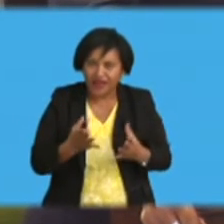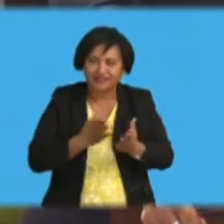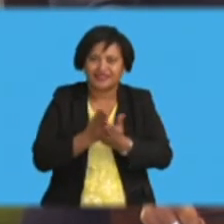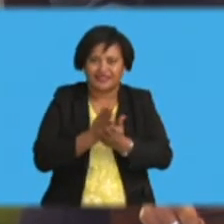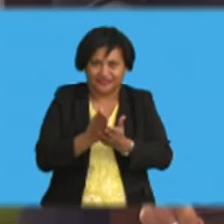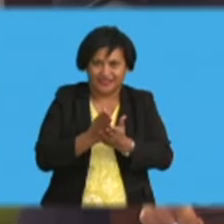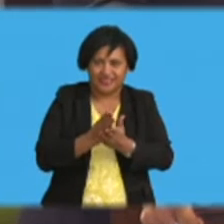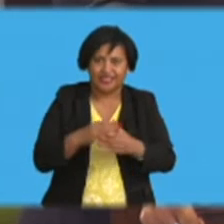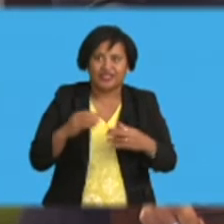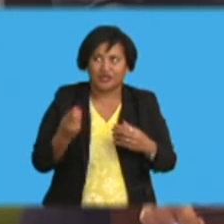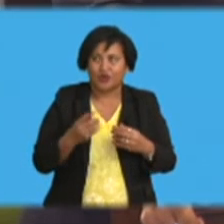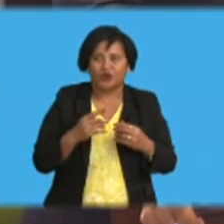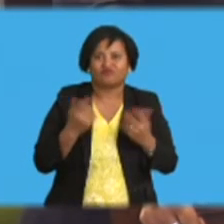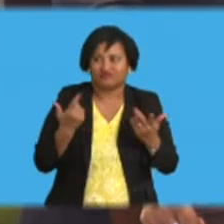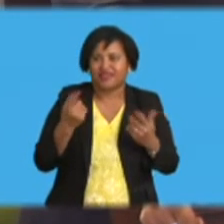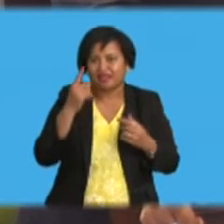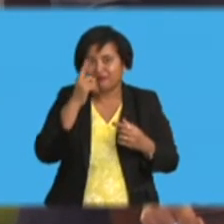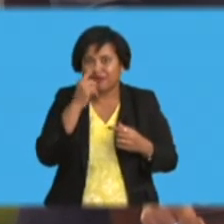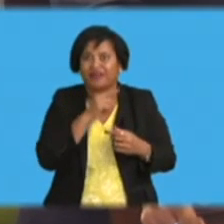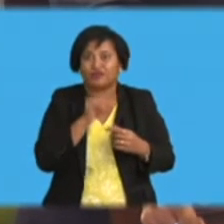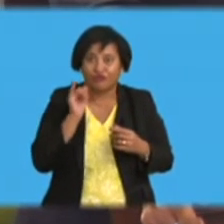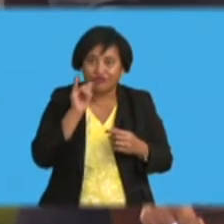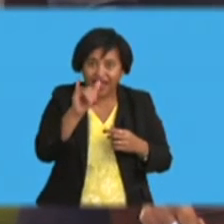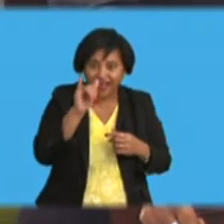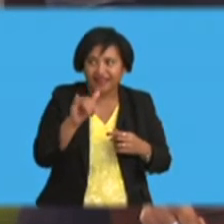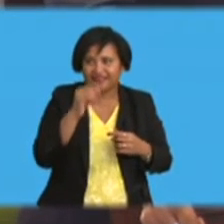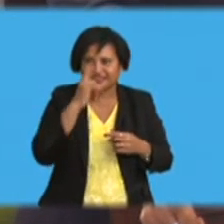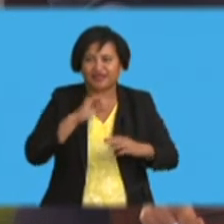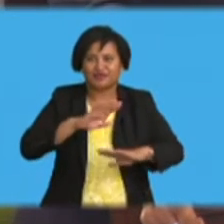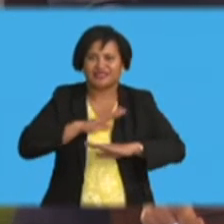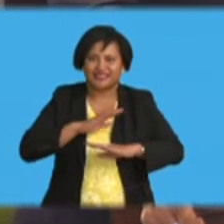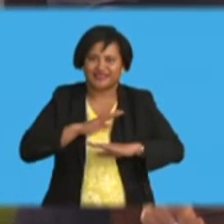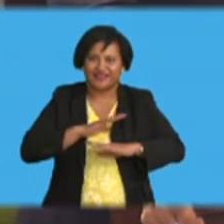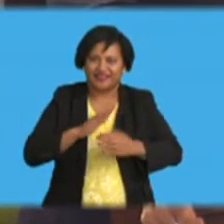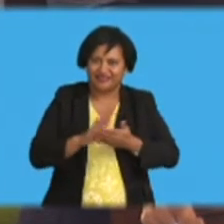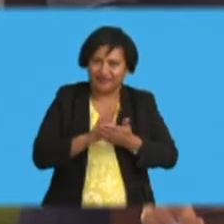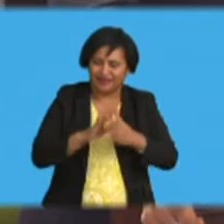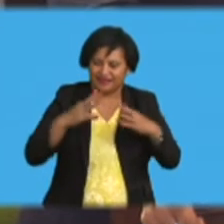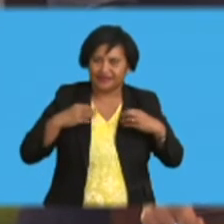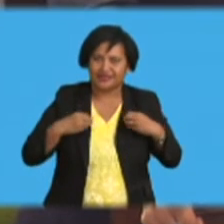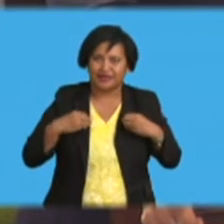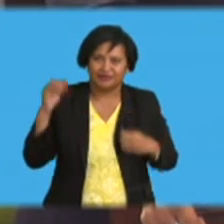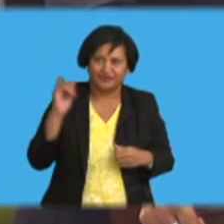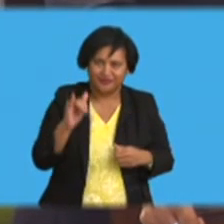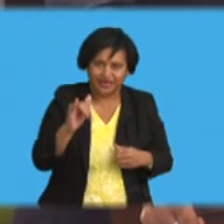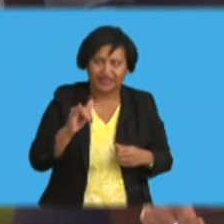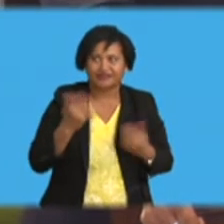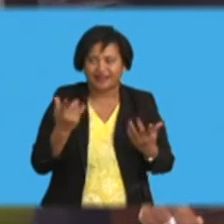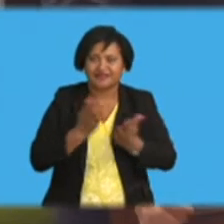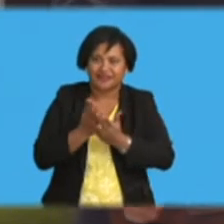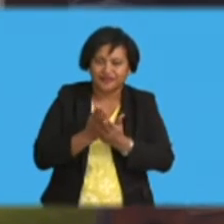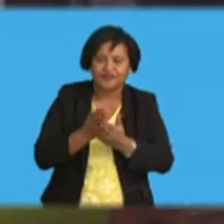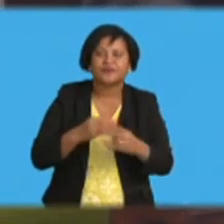cabins will be well received by the Fiji Airways customers. Madam Speaker, just like the rigorous and thorough selection and negotiation